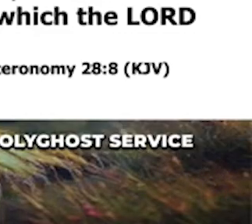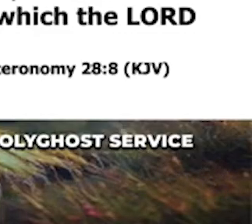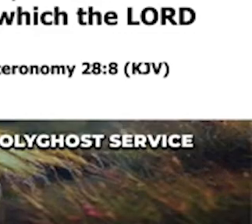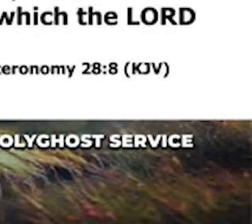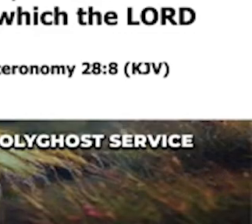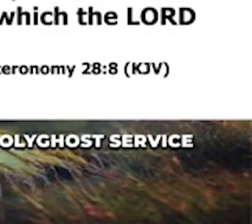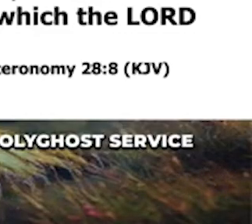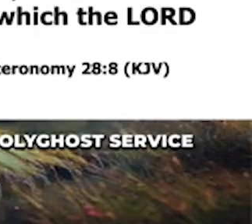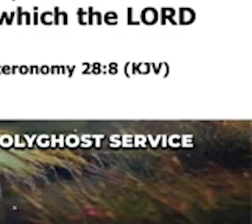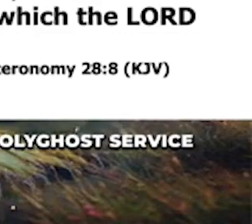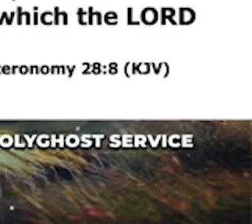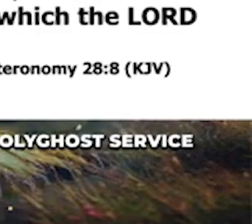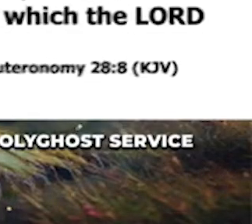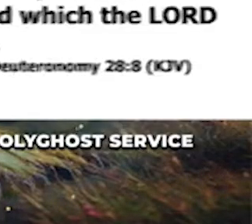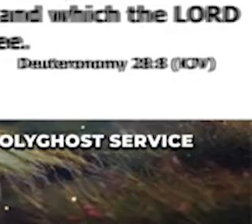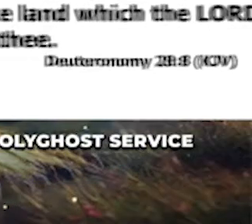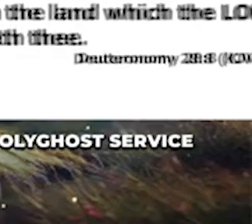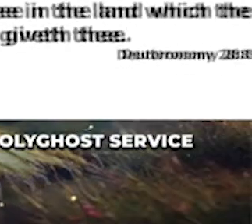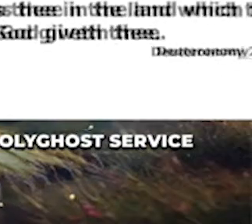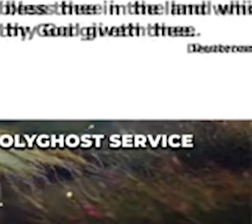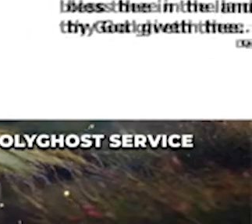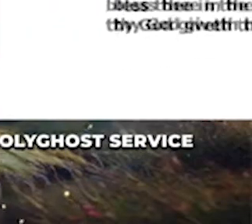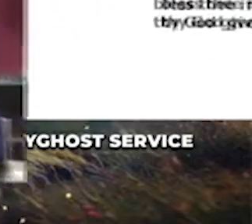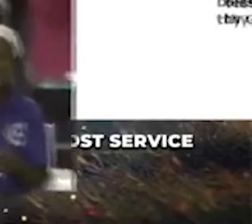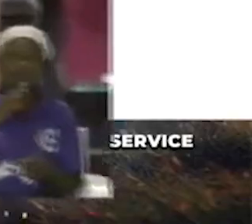And then he said, not just be fruitful, he said